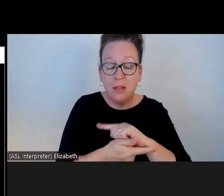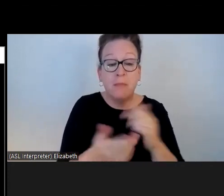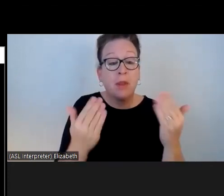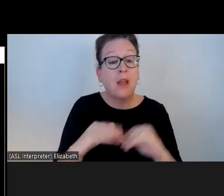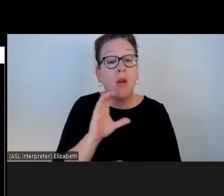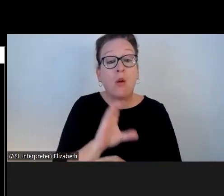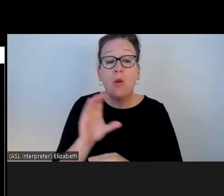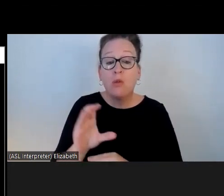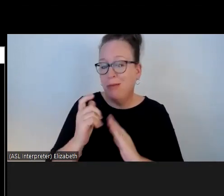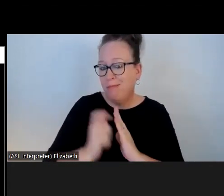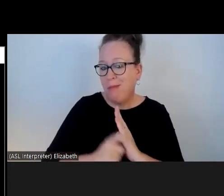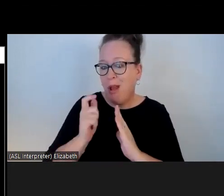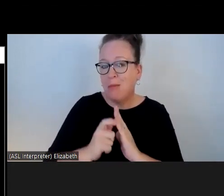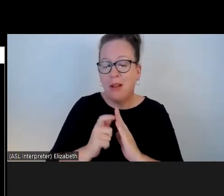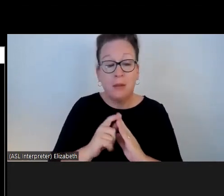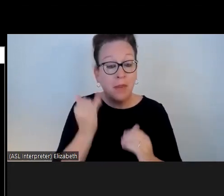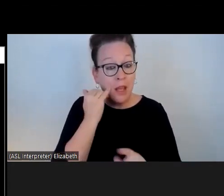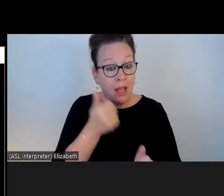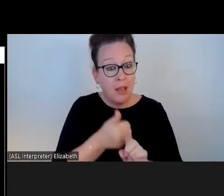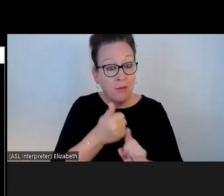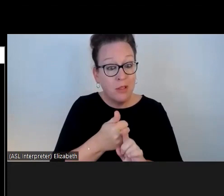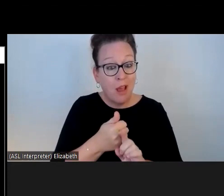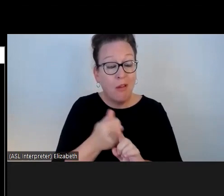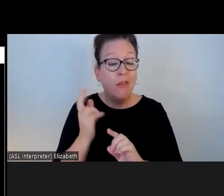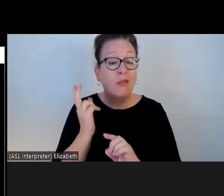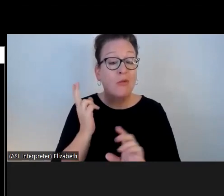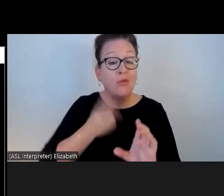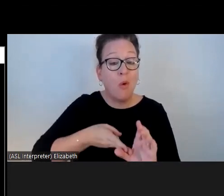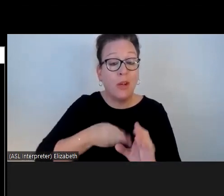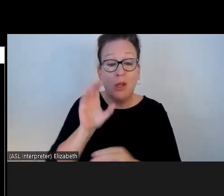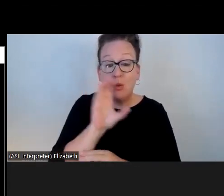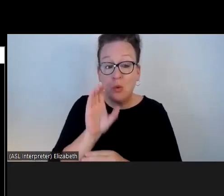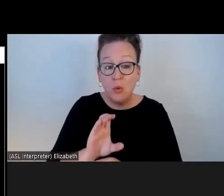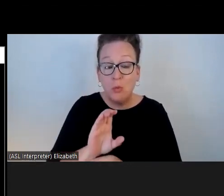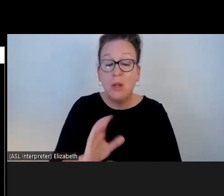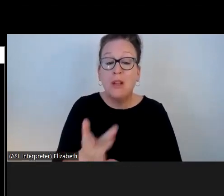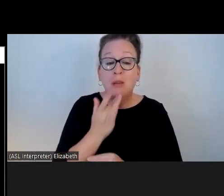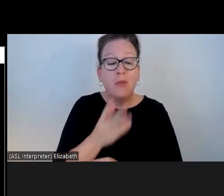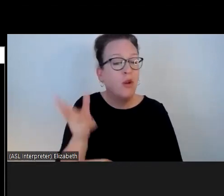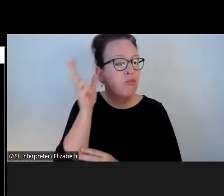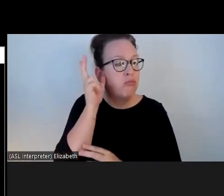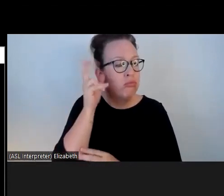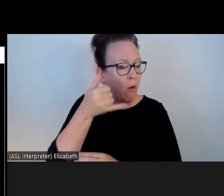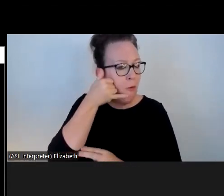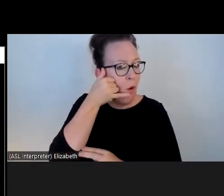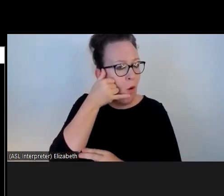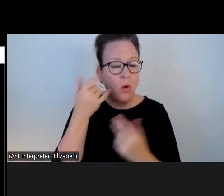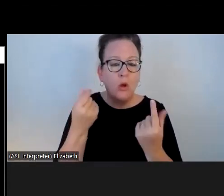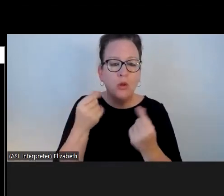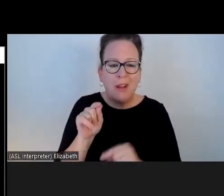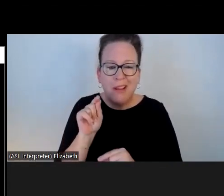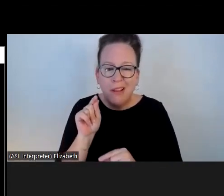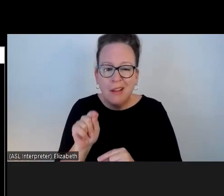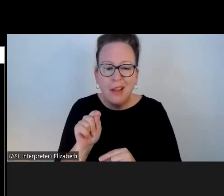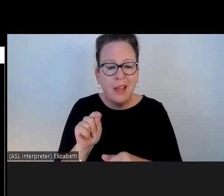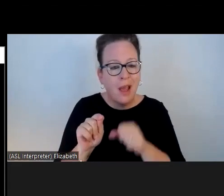auto-generated. If you are a virtual attendee and would like to use the telephone audio for this meeting, please click on the small arrow next to the